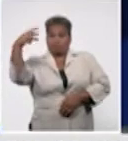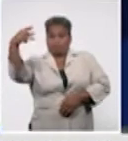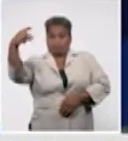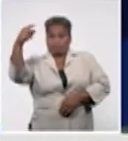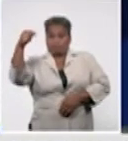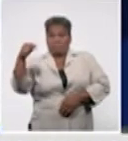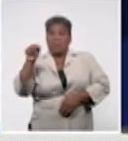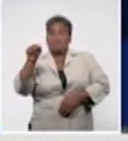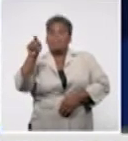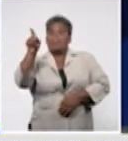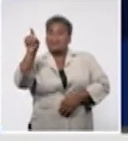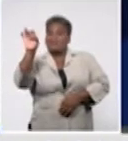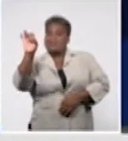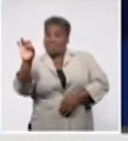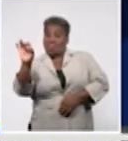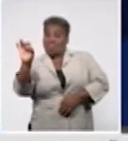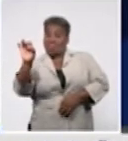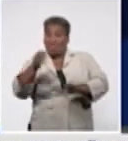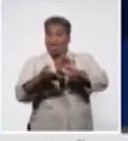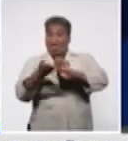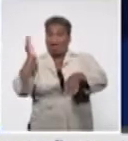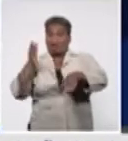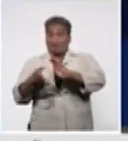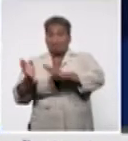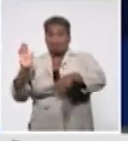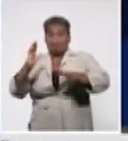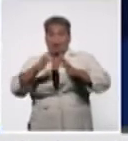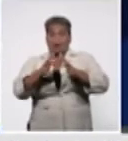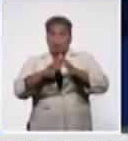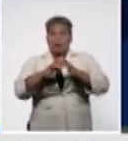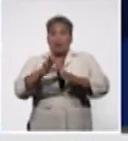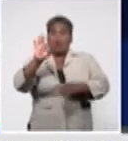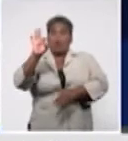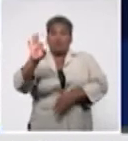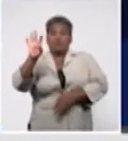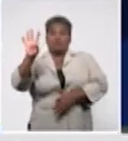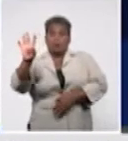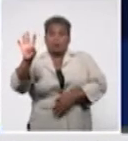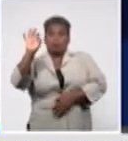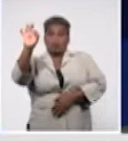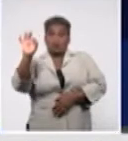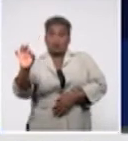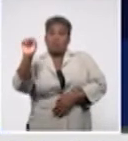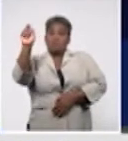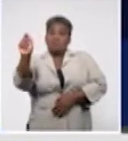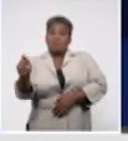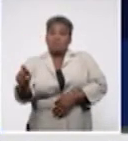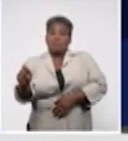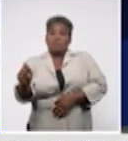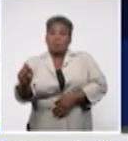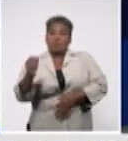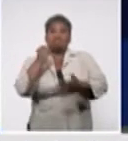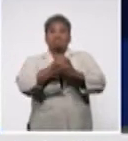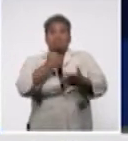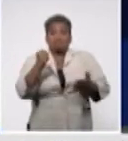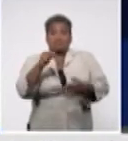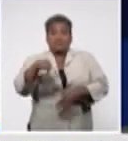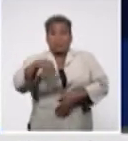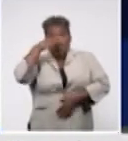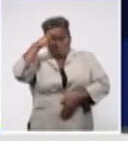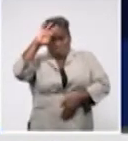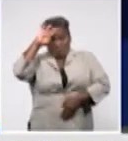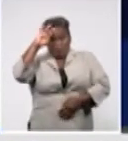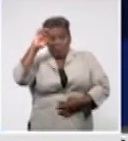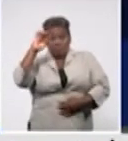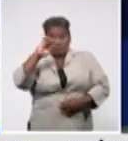state, representing a high figure, and 19 in serious conditions, which reflects the complexity of the disease in spite